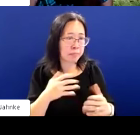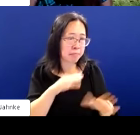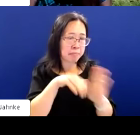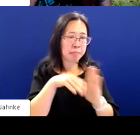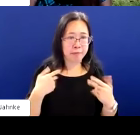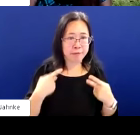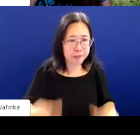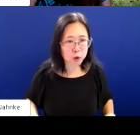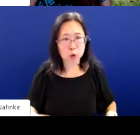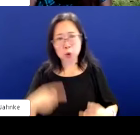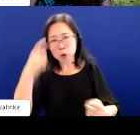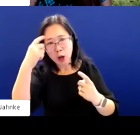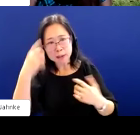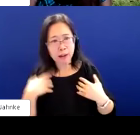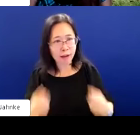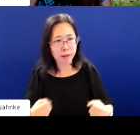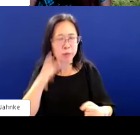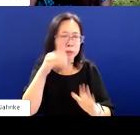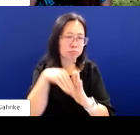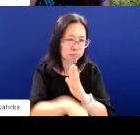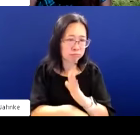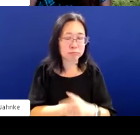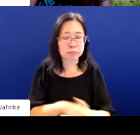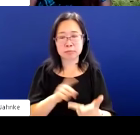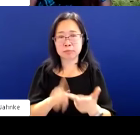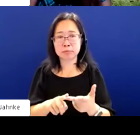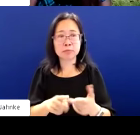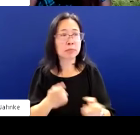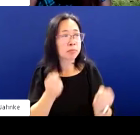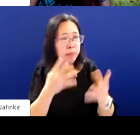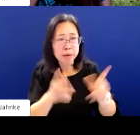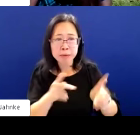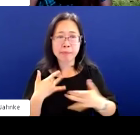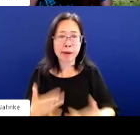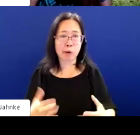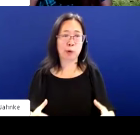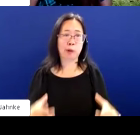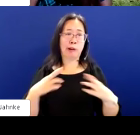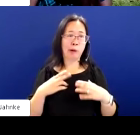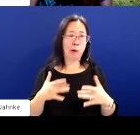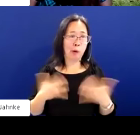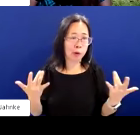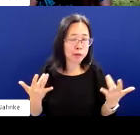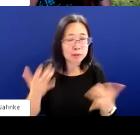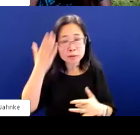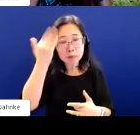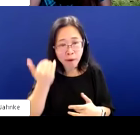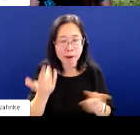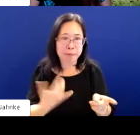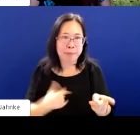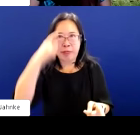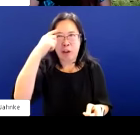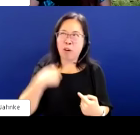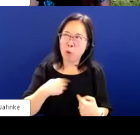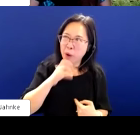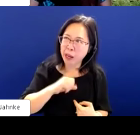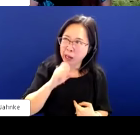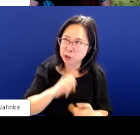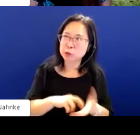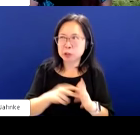might retire earlier than they want to or they need to because they think they should, again, just solely based on their